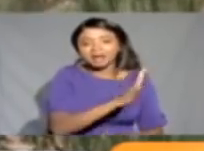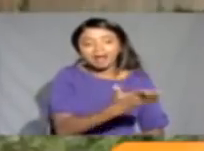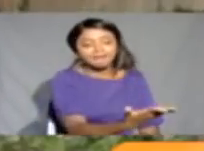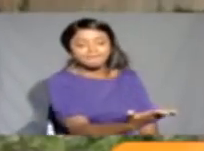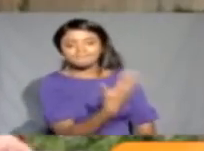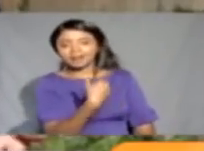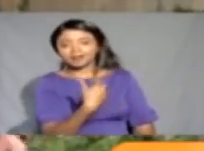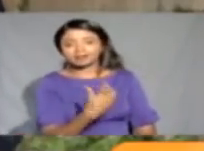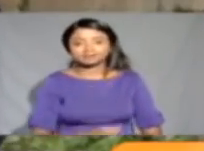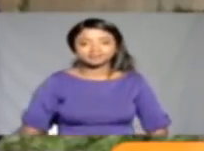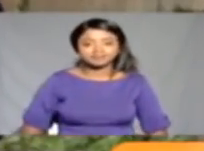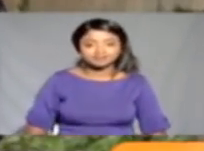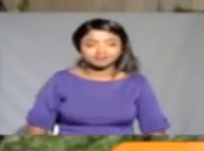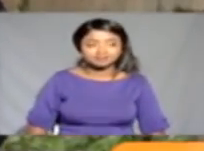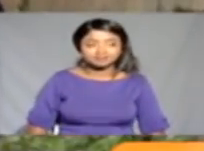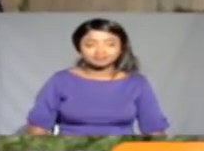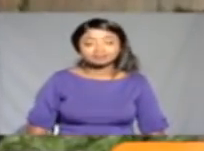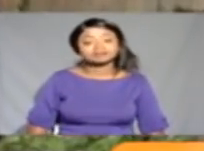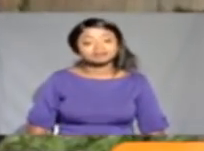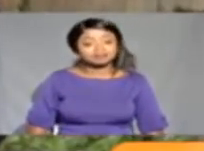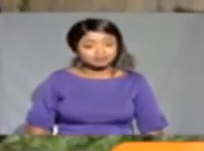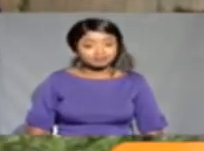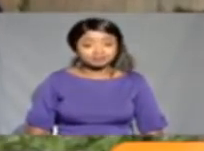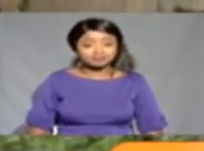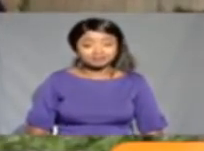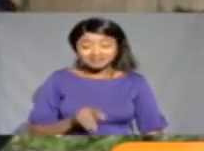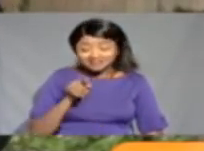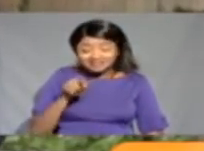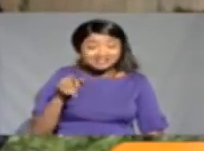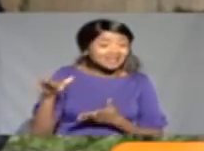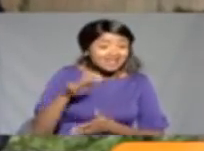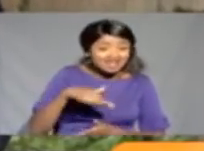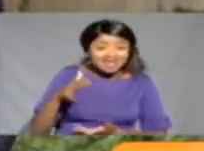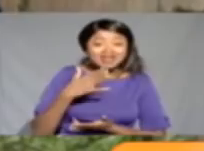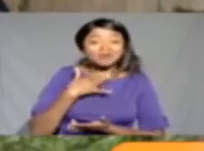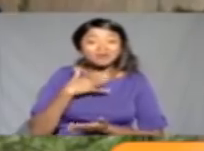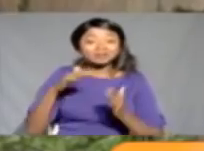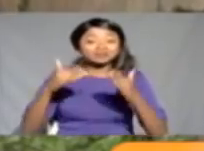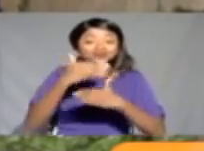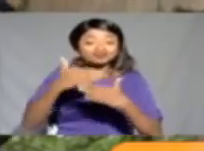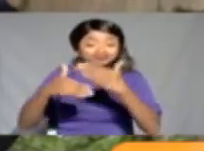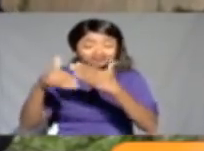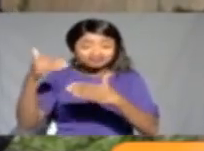back. What was to be the falls at Riverside now appears to be